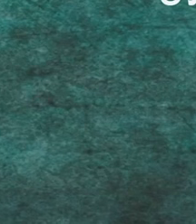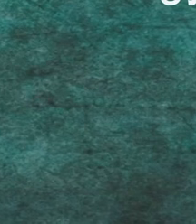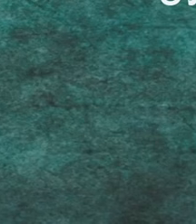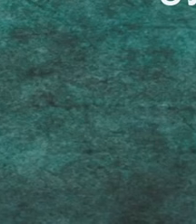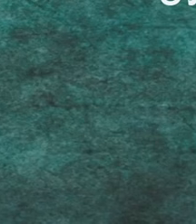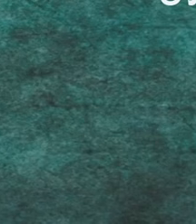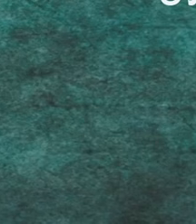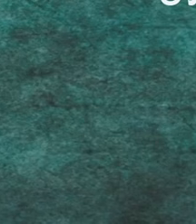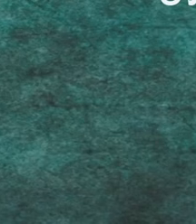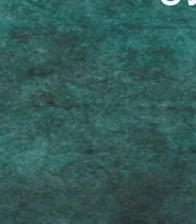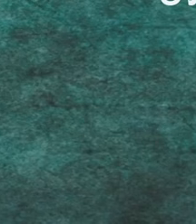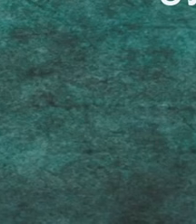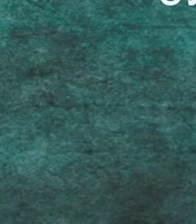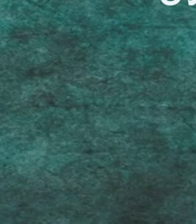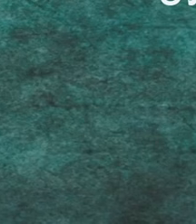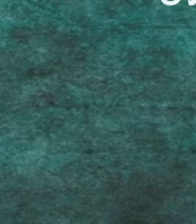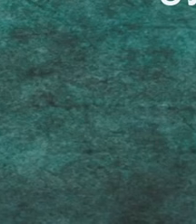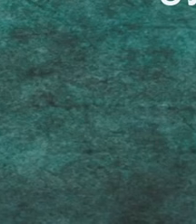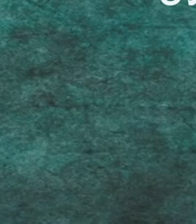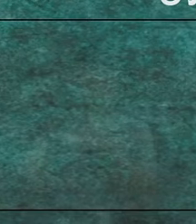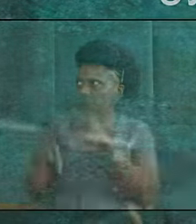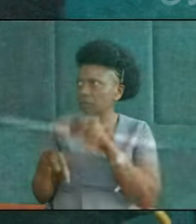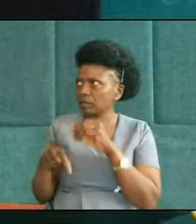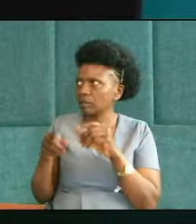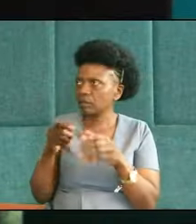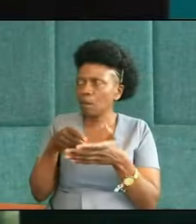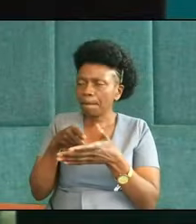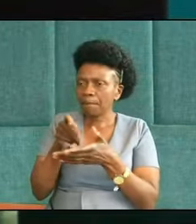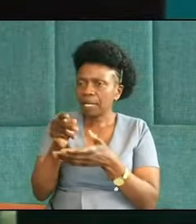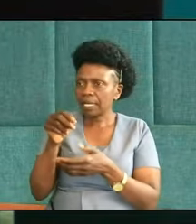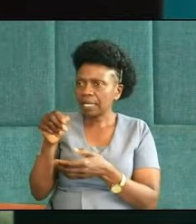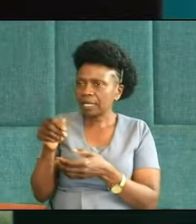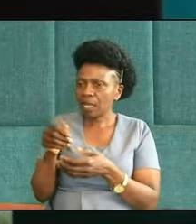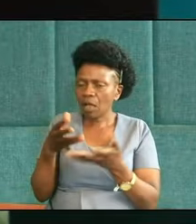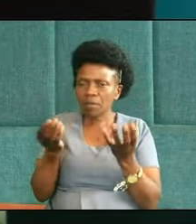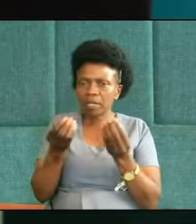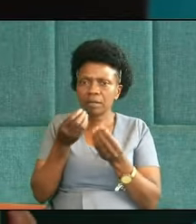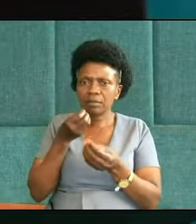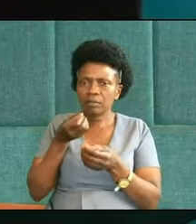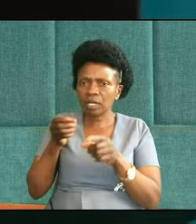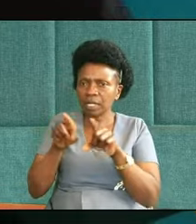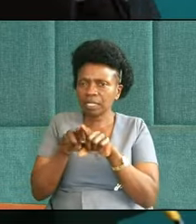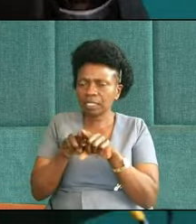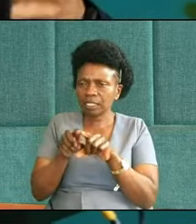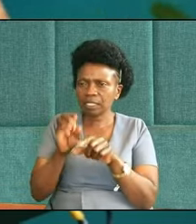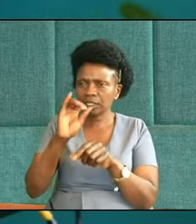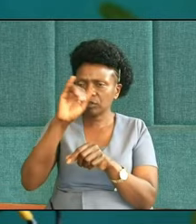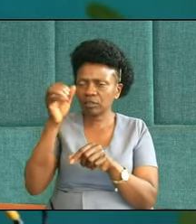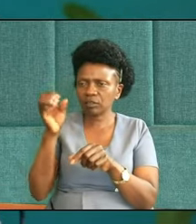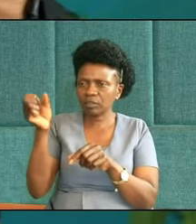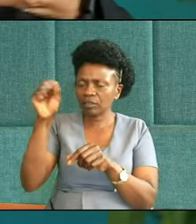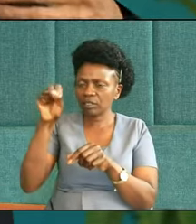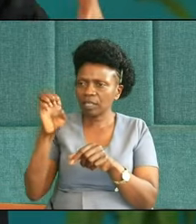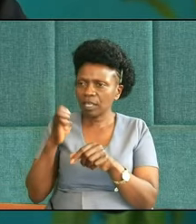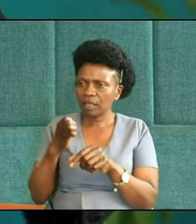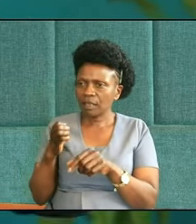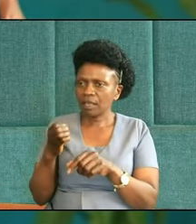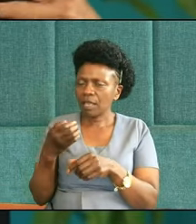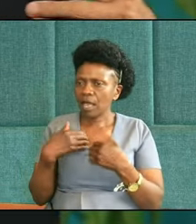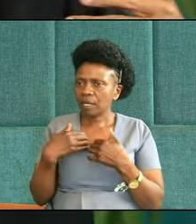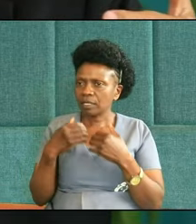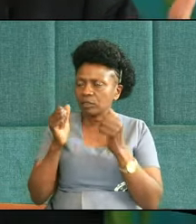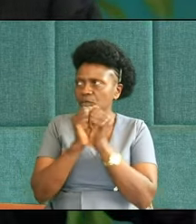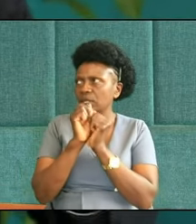down to buy grain in Egypt. By the way, how many brothers were there all together? Twelve? Now, I'm implying that maybe